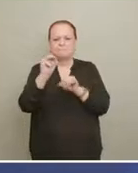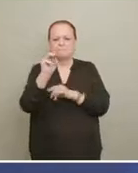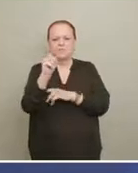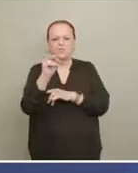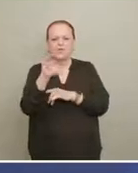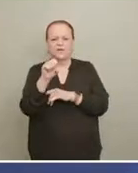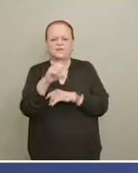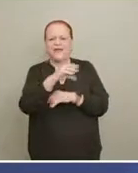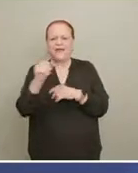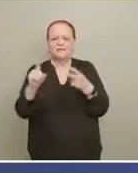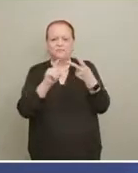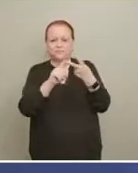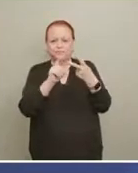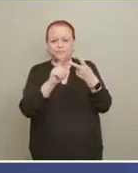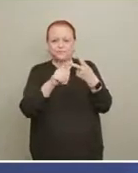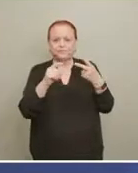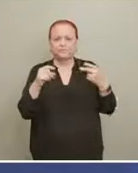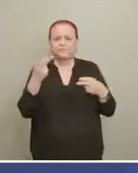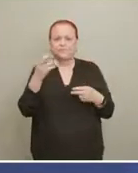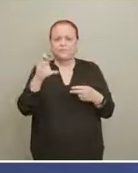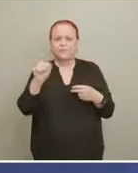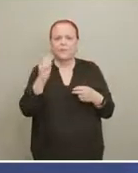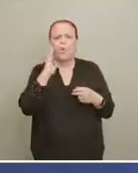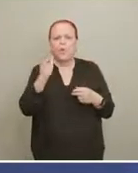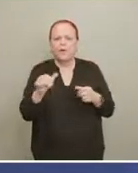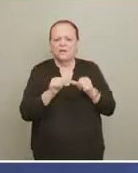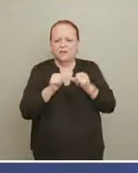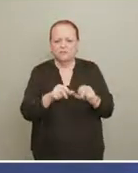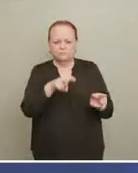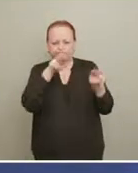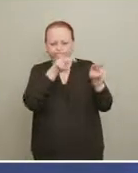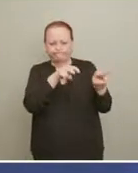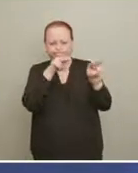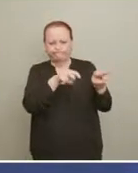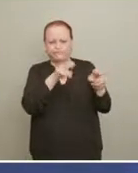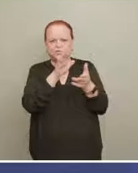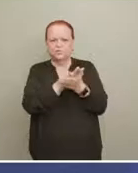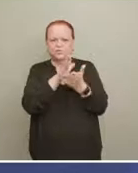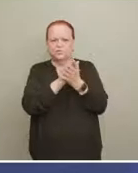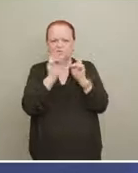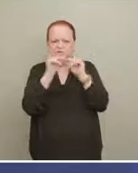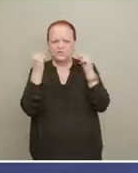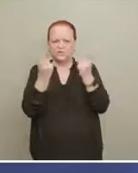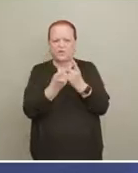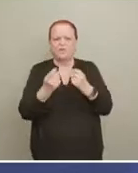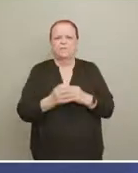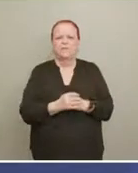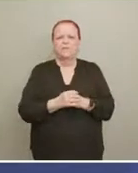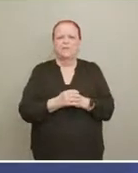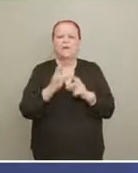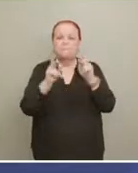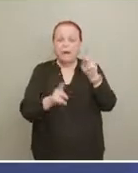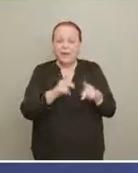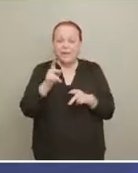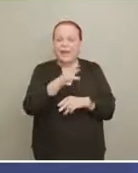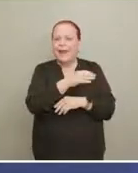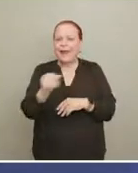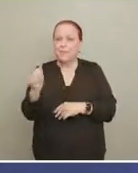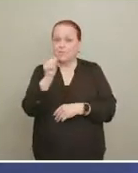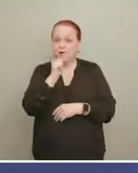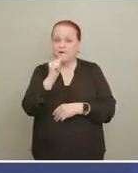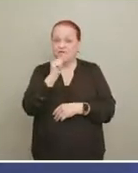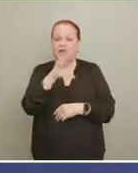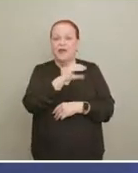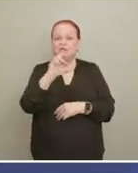healthcare agency will continue to work very closely with the school district, public, and as well as private school, charter